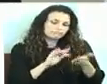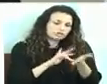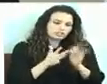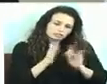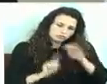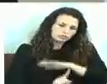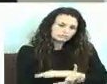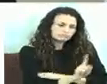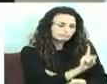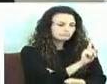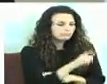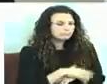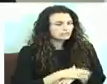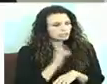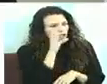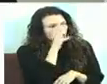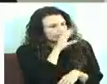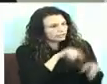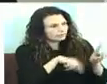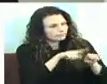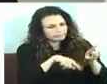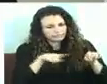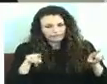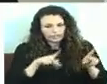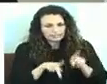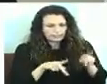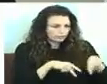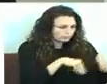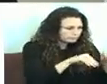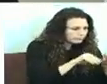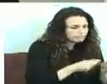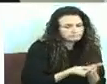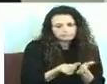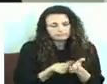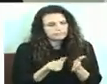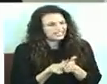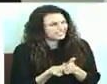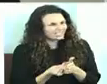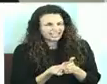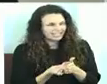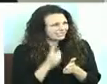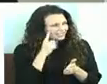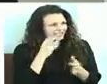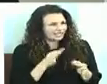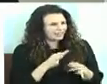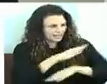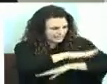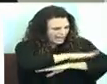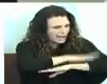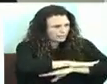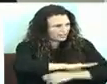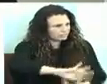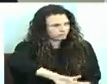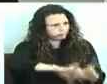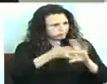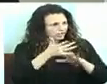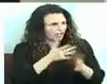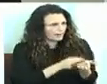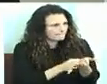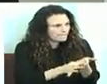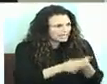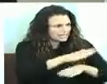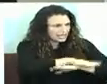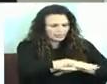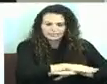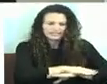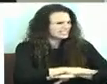people who are buying and selling inside. He started turning over the tables of the money changers and the benches of those selling doves